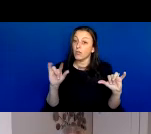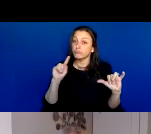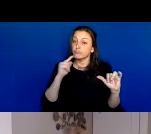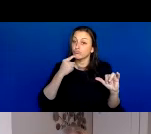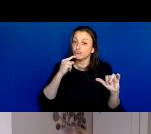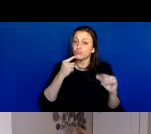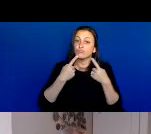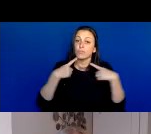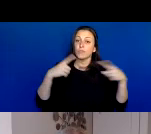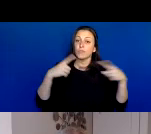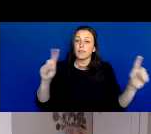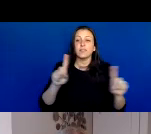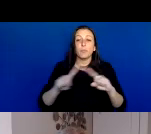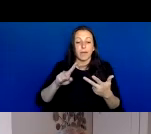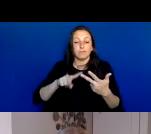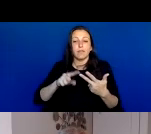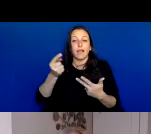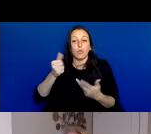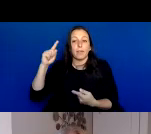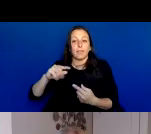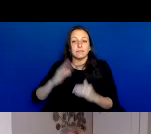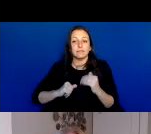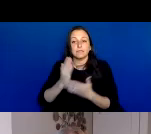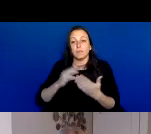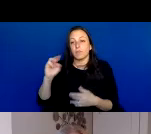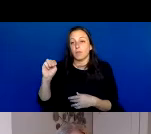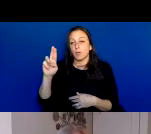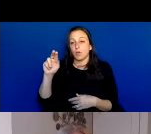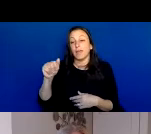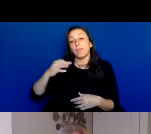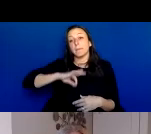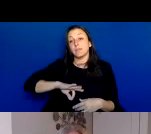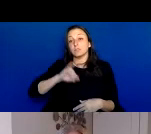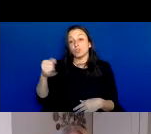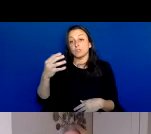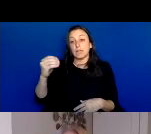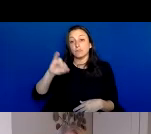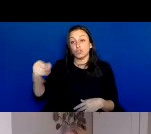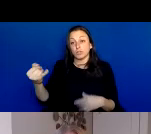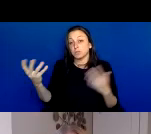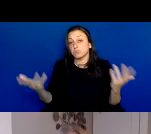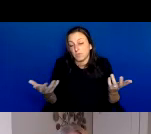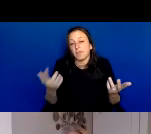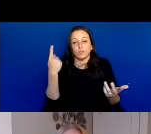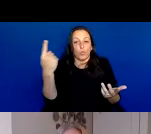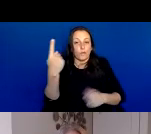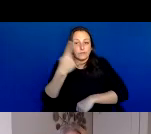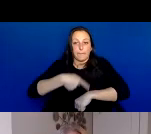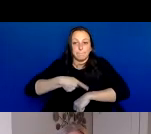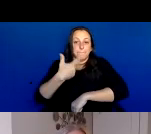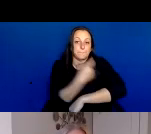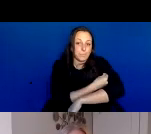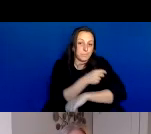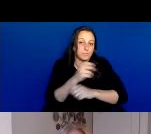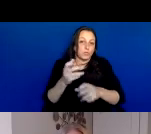probably a little less effective than some of the mRNA vaccines. Of course, the benefit of the Johnson & Johnson vaccine is going to be that it's a single dose and you can get that full